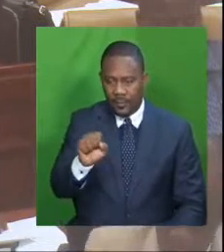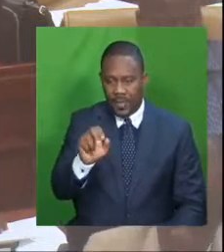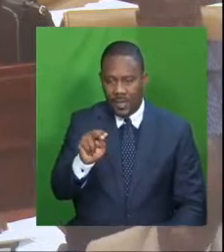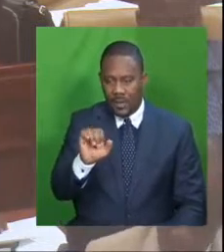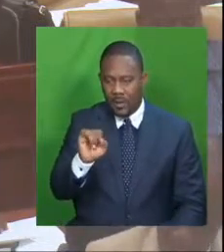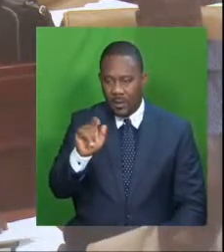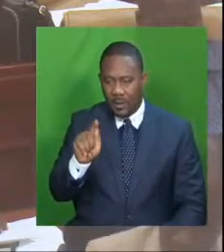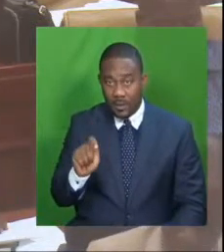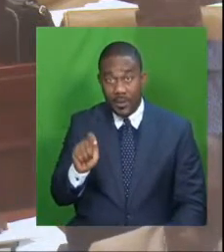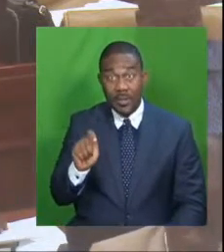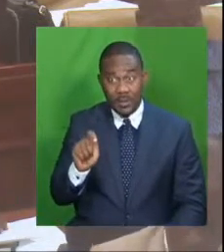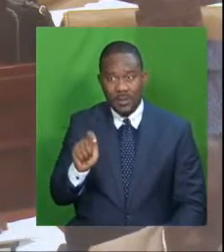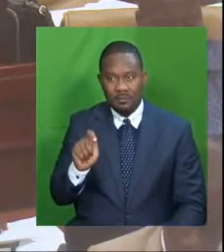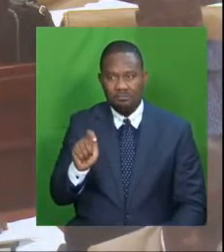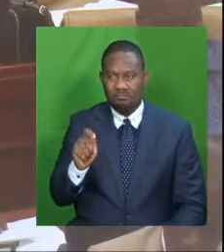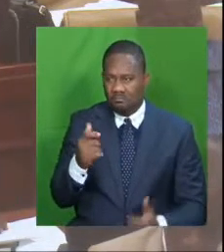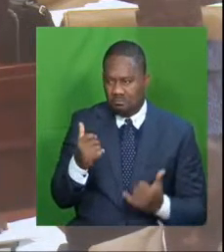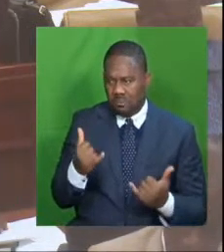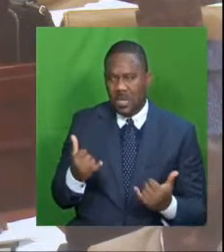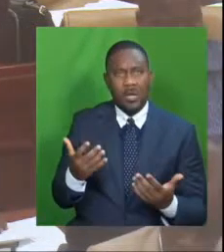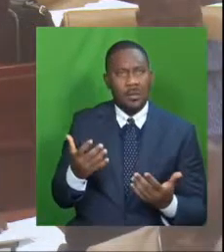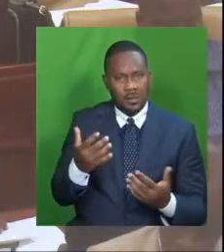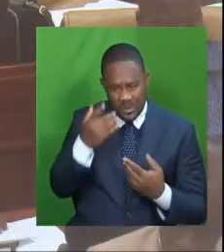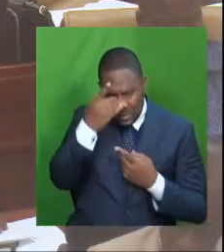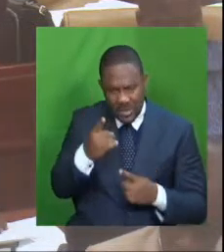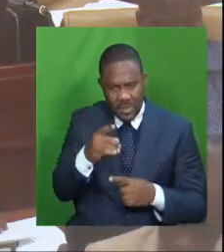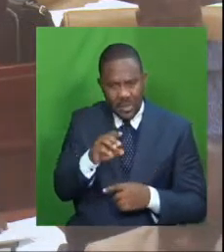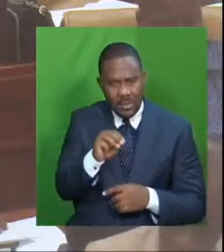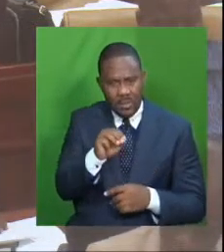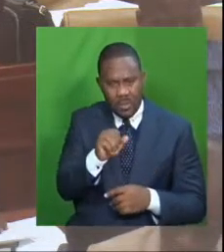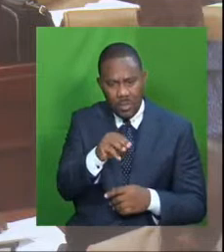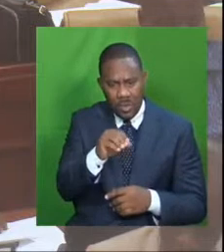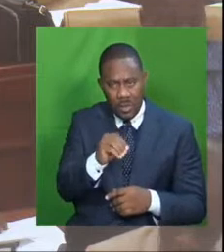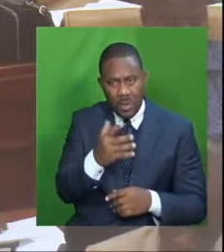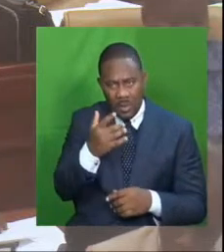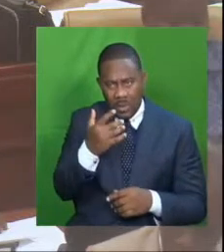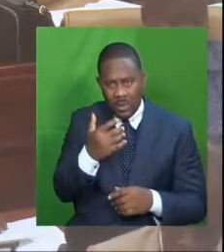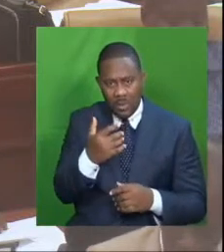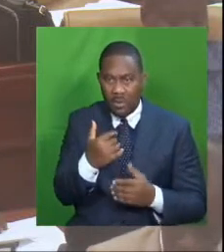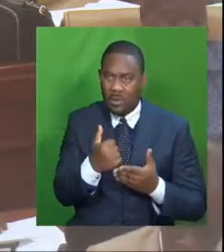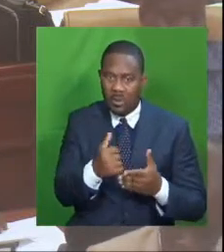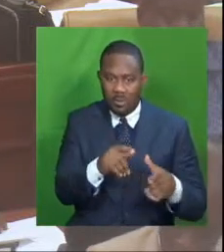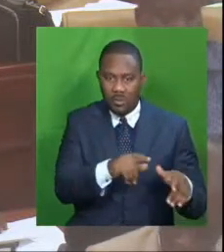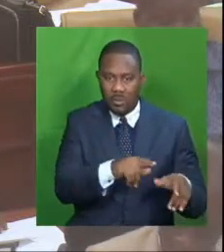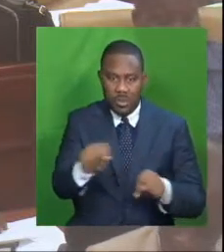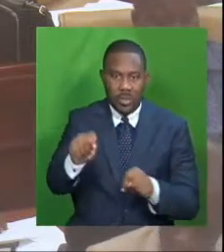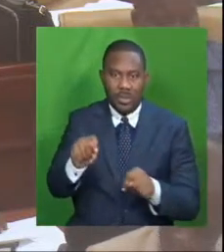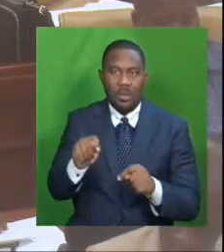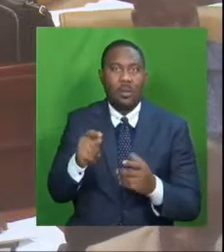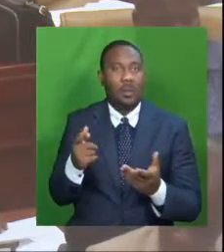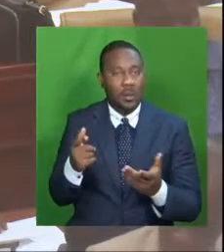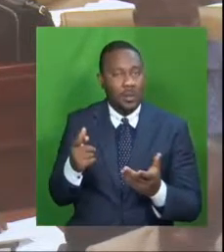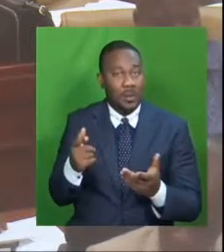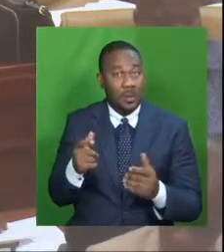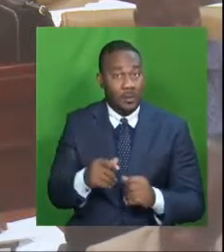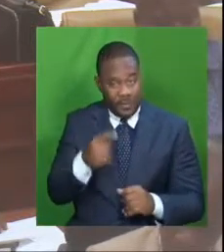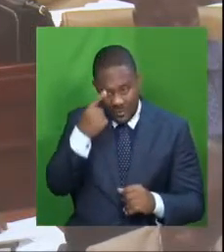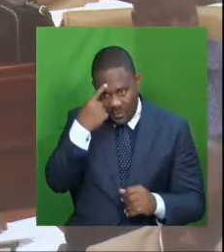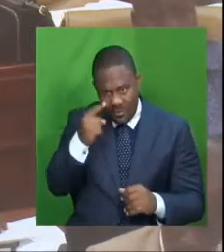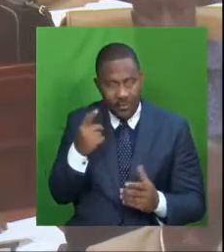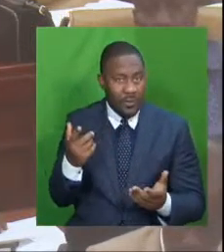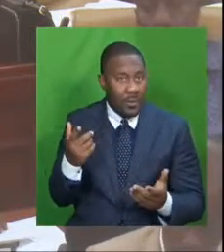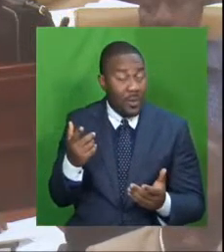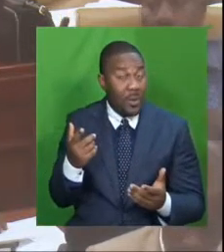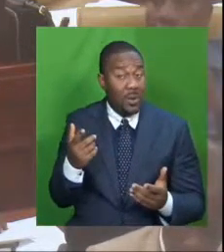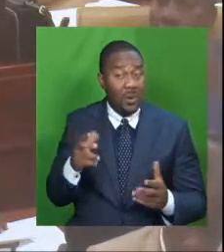has decided to use the mobile money service for the purposes of transacting their SNIT pension transactions.